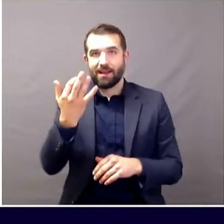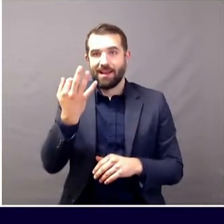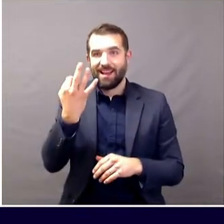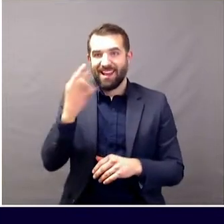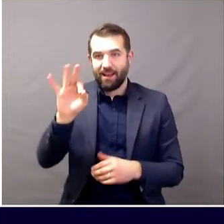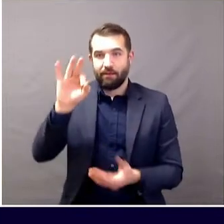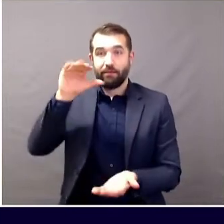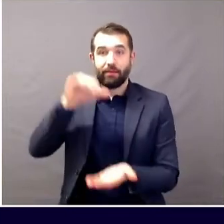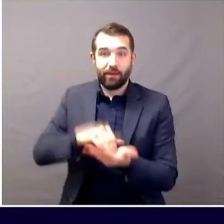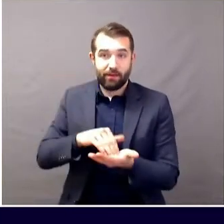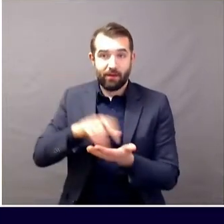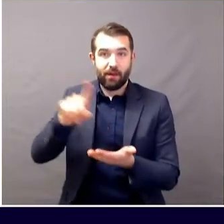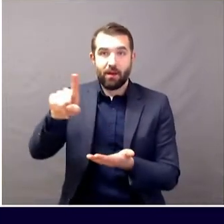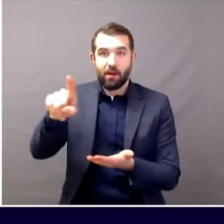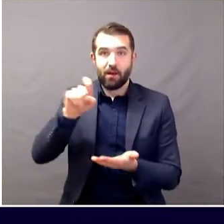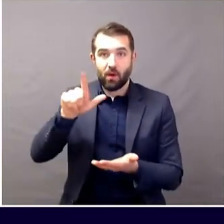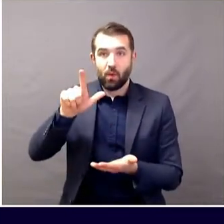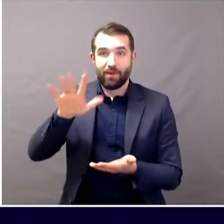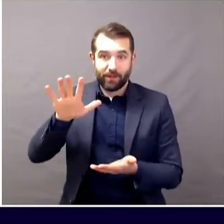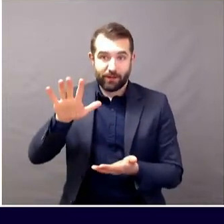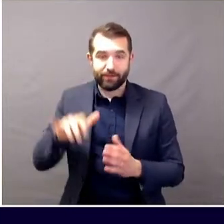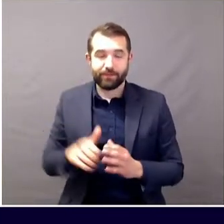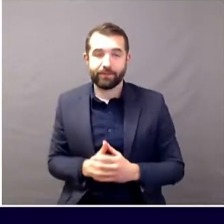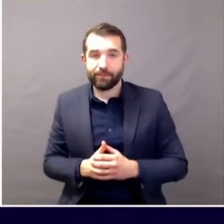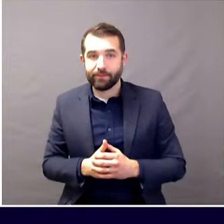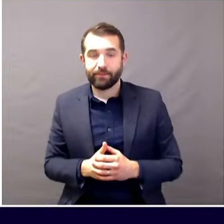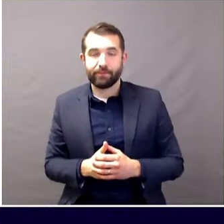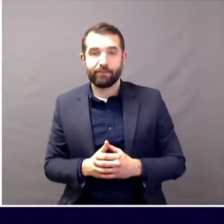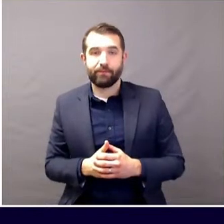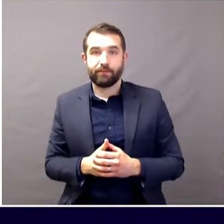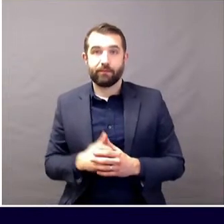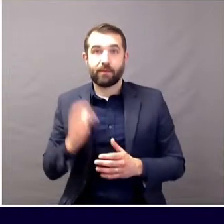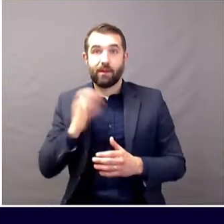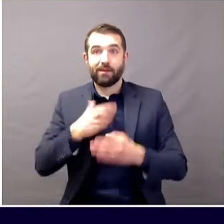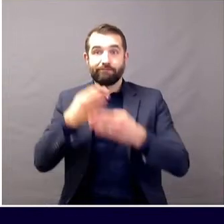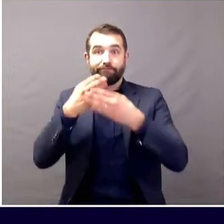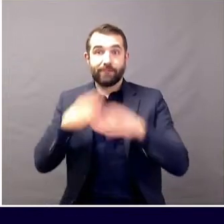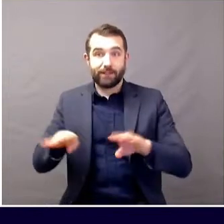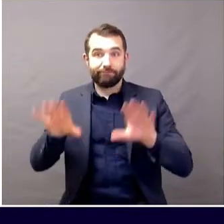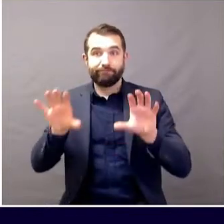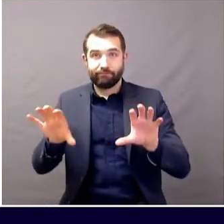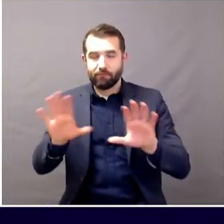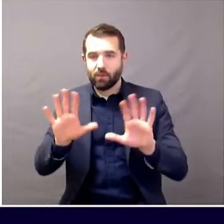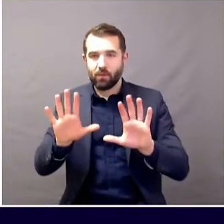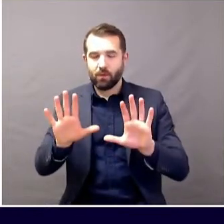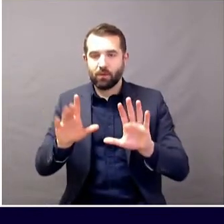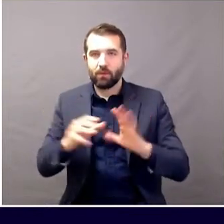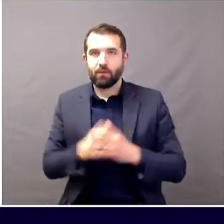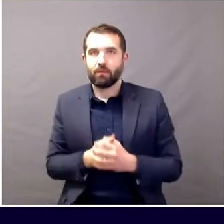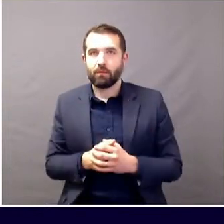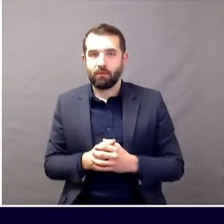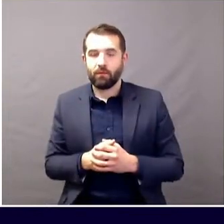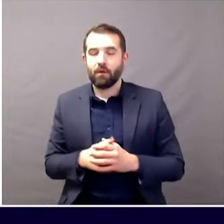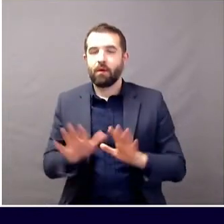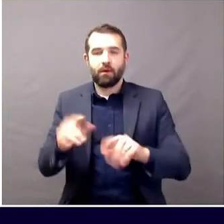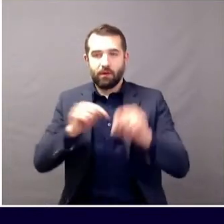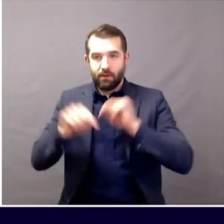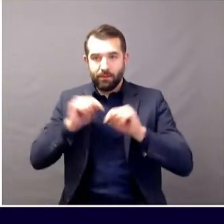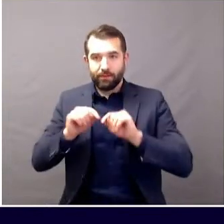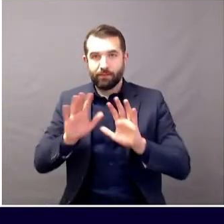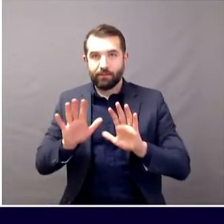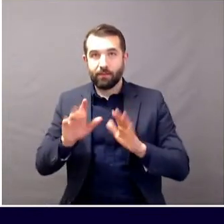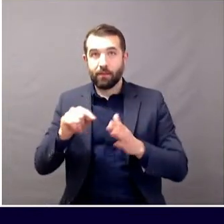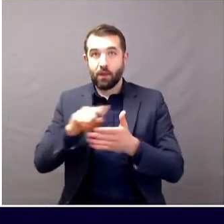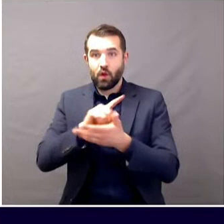19,125 doses of vaccine. The breakdown of that is as follows. And so just to level set, Joe, this is week 3